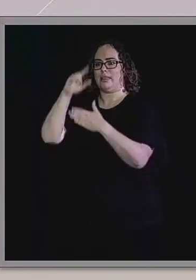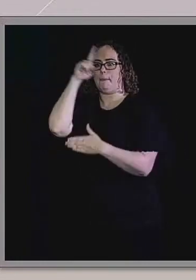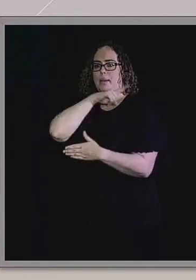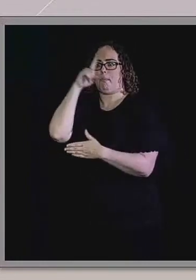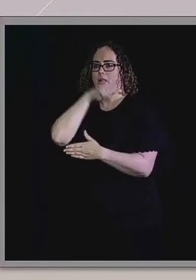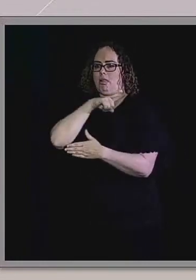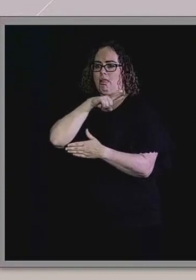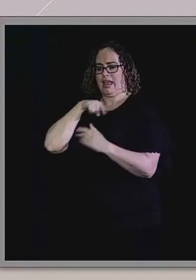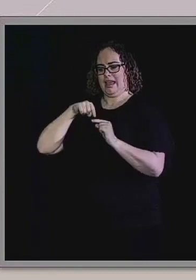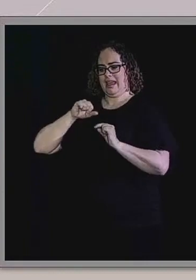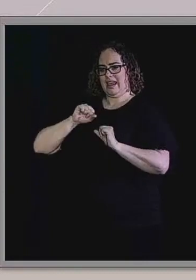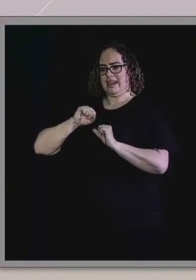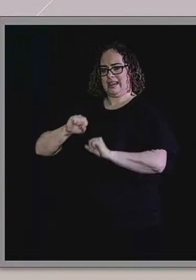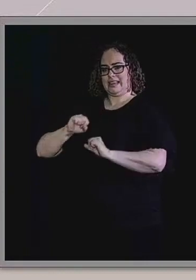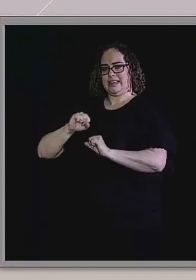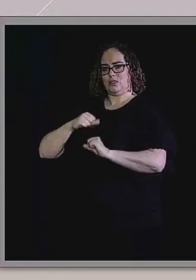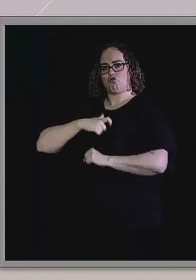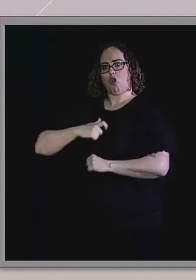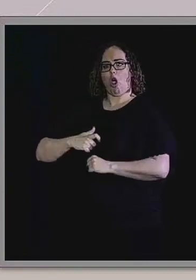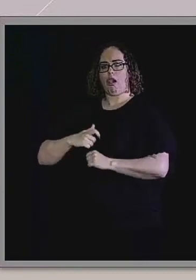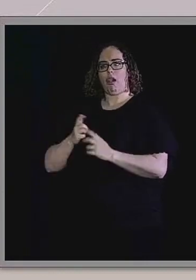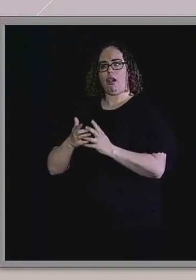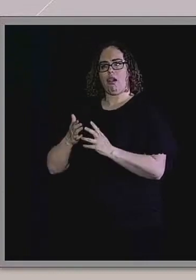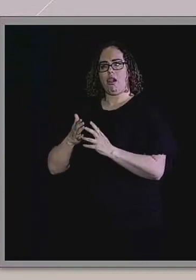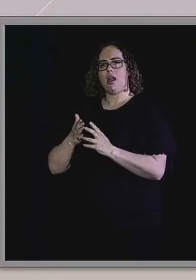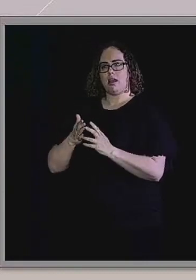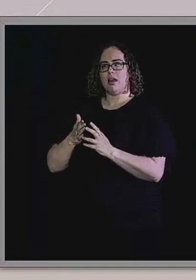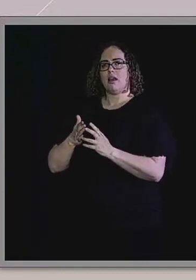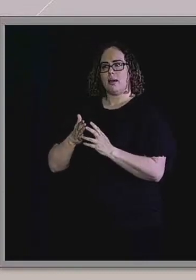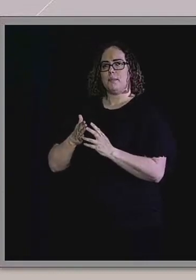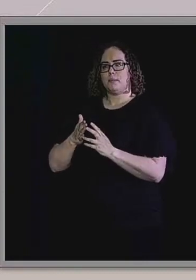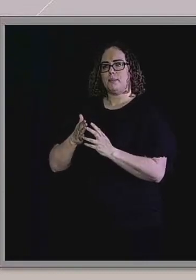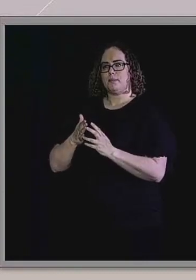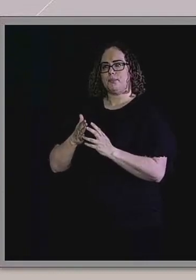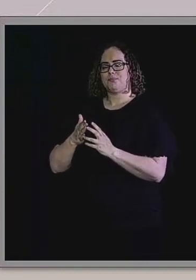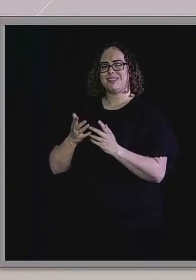his role, which is, keeping Yindjibarndi,